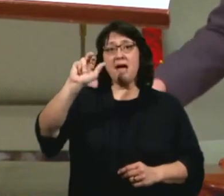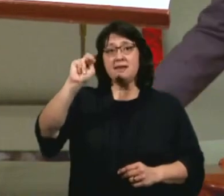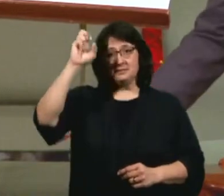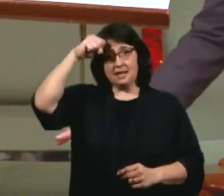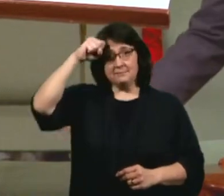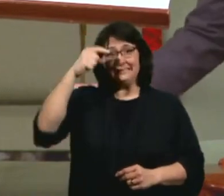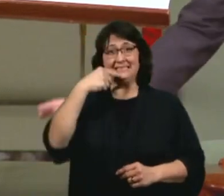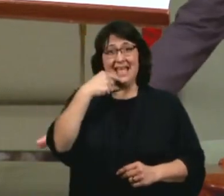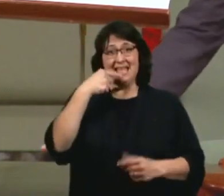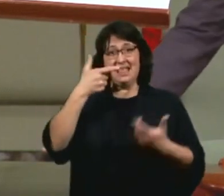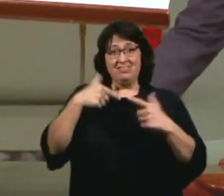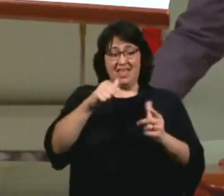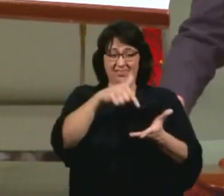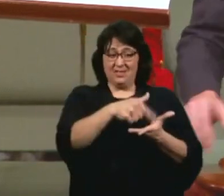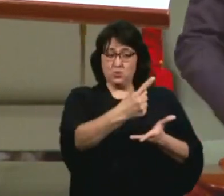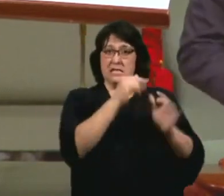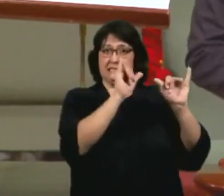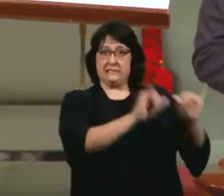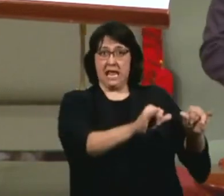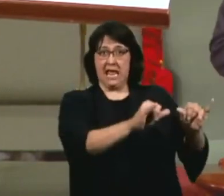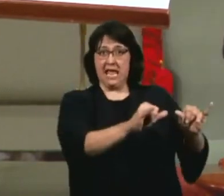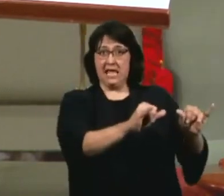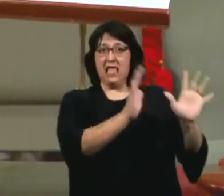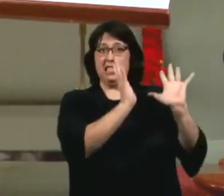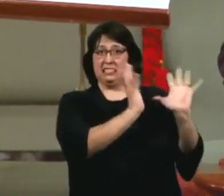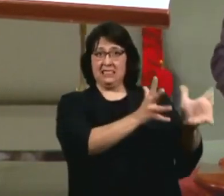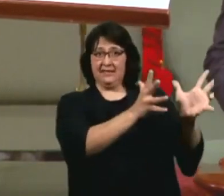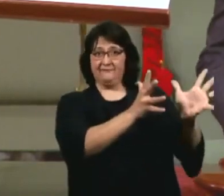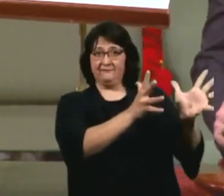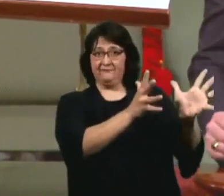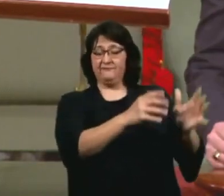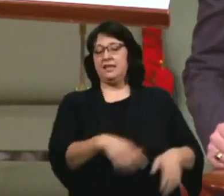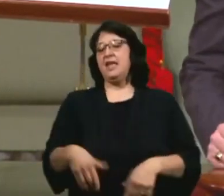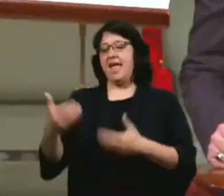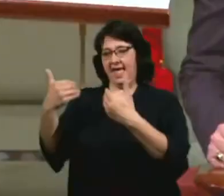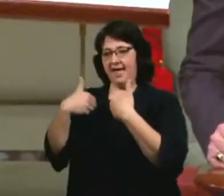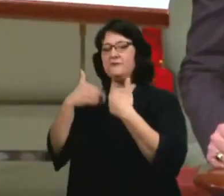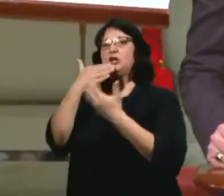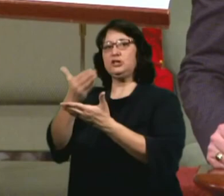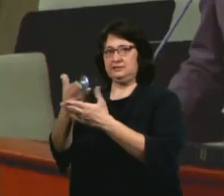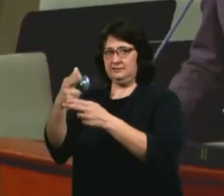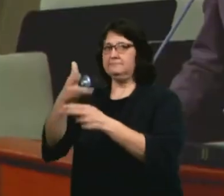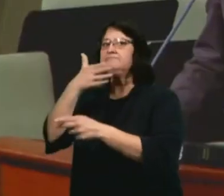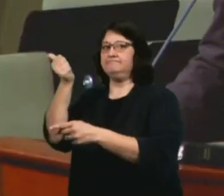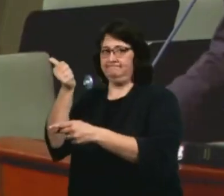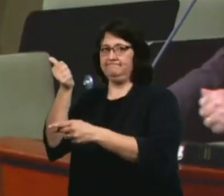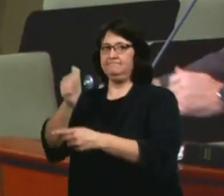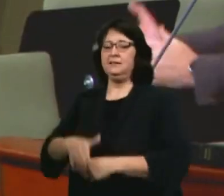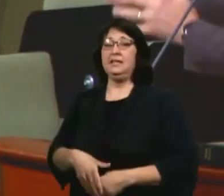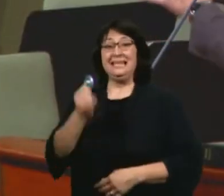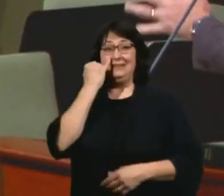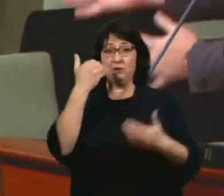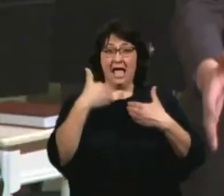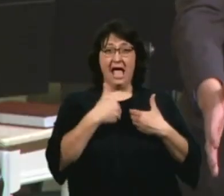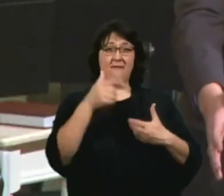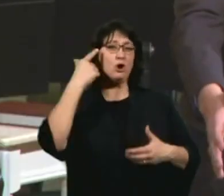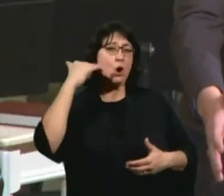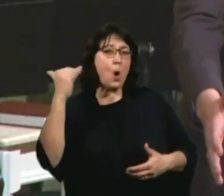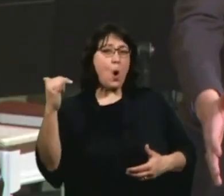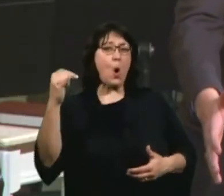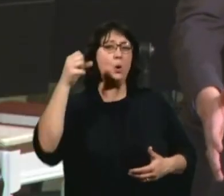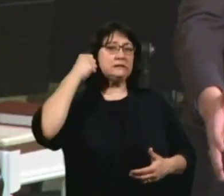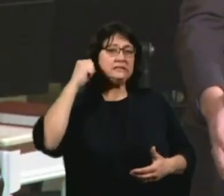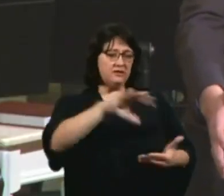this one stay and walk off the platform with a good name. If you could have a pile of gold and